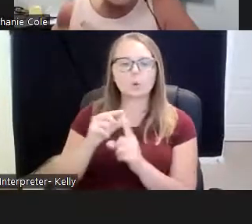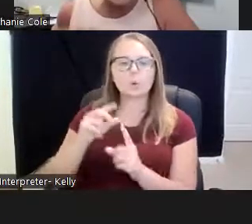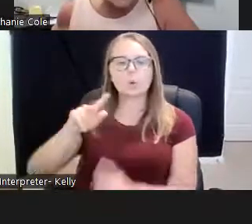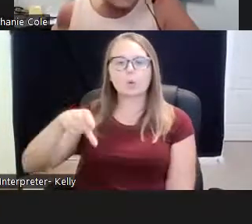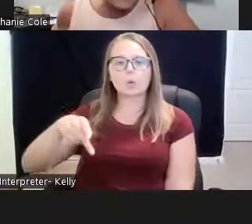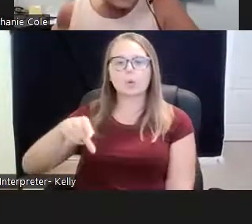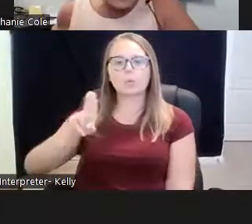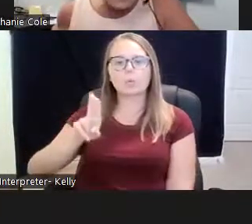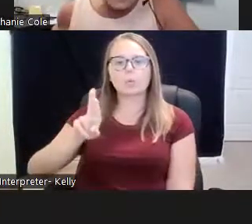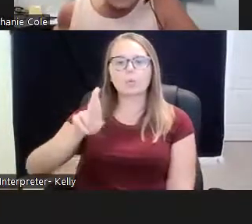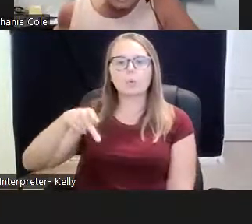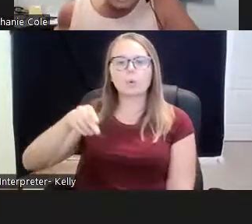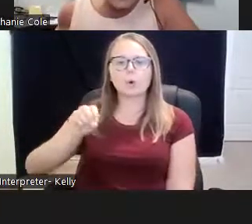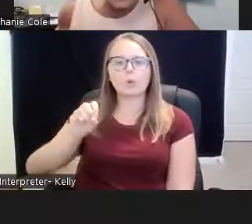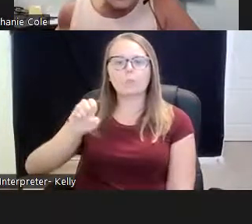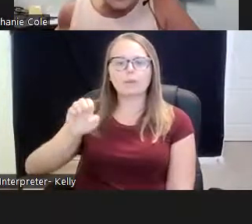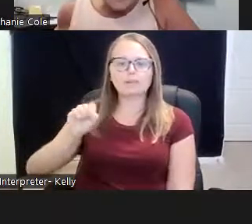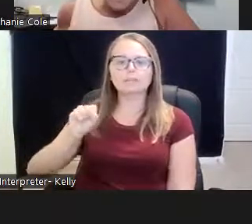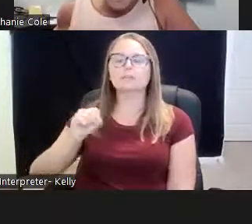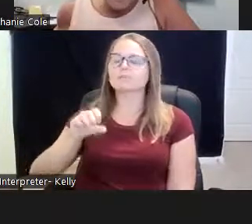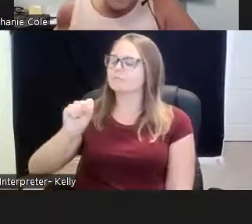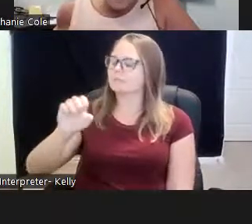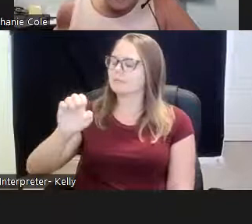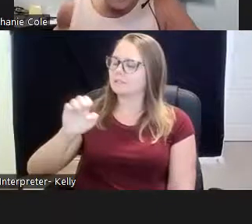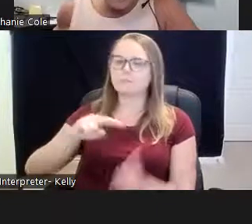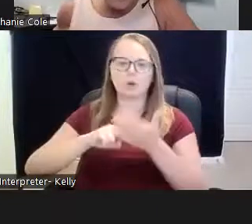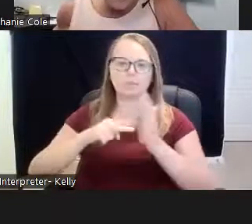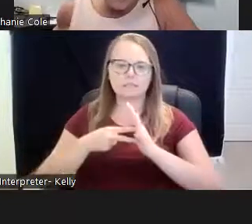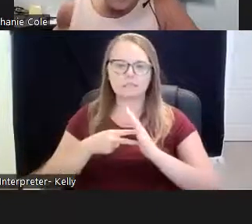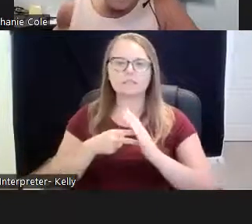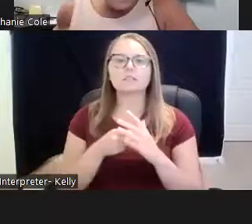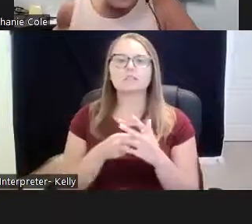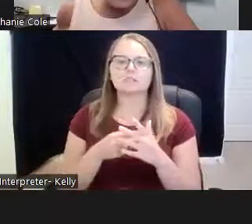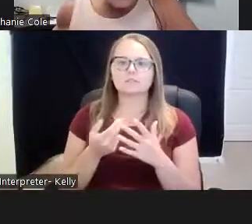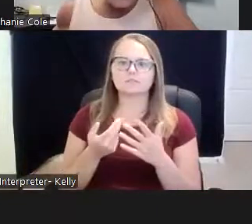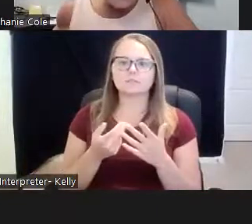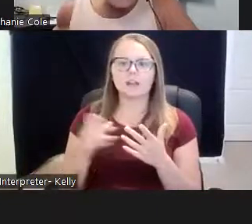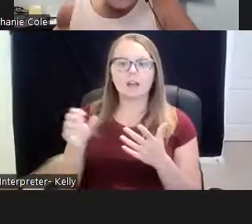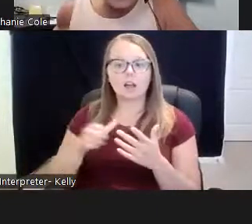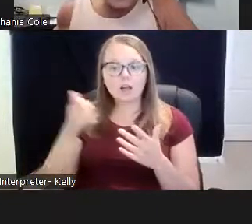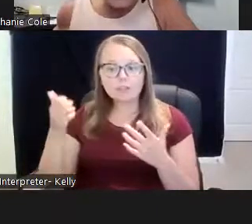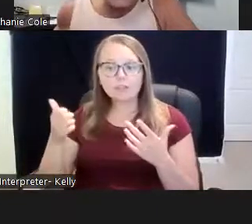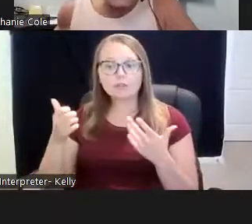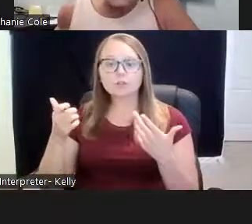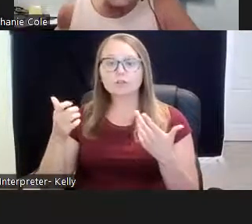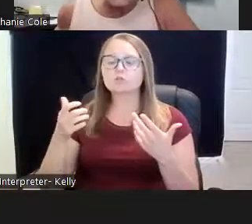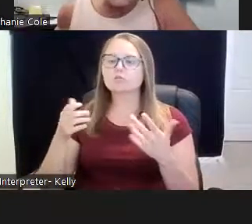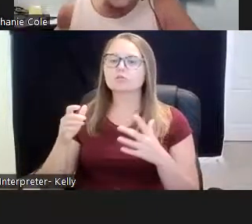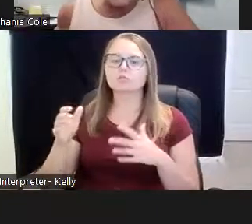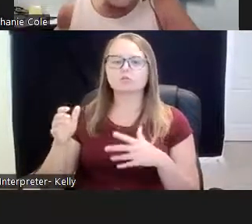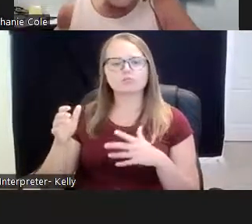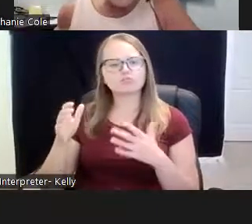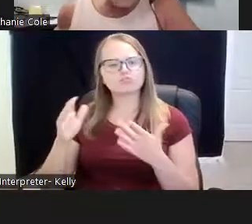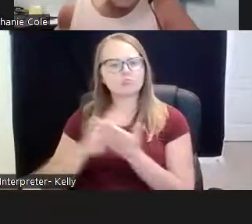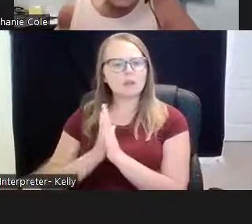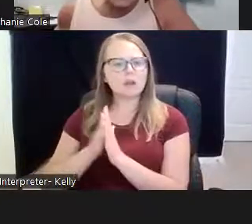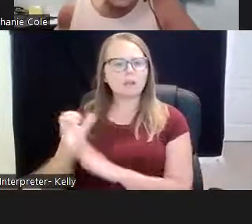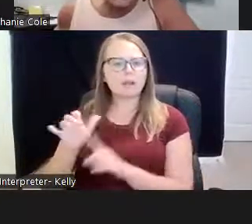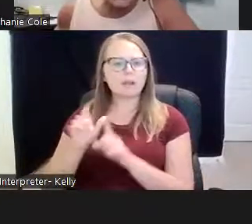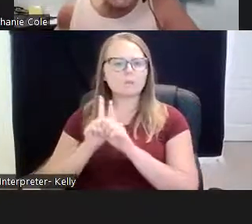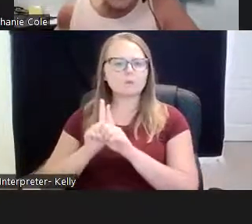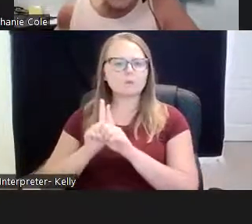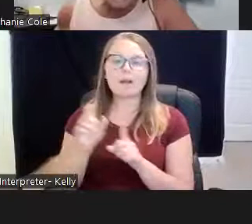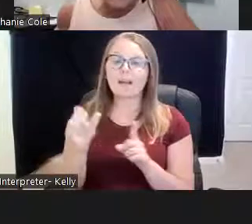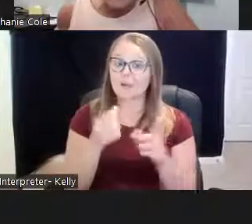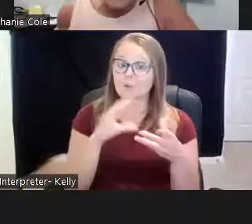that they've gained a new sense of purpose. Others have taken to act as mentors to the students. And then in another story,